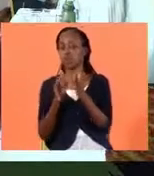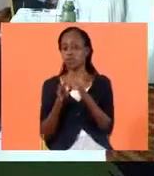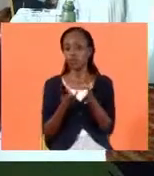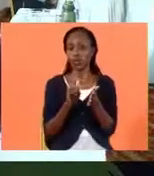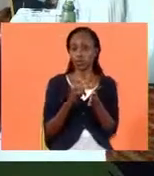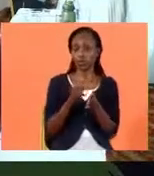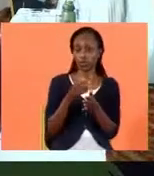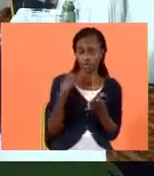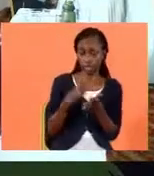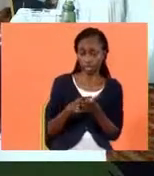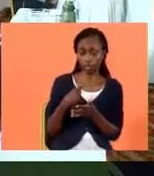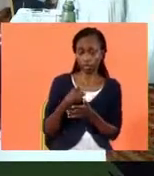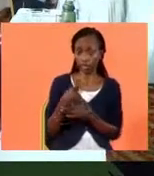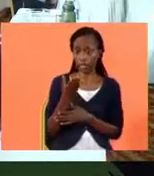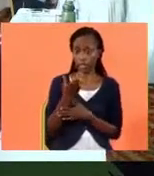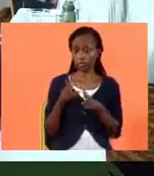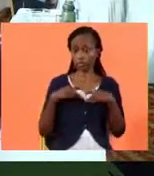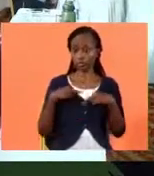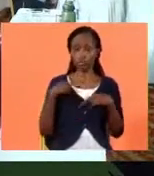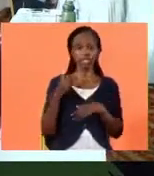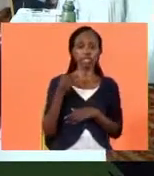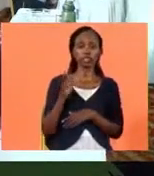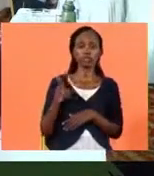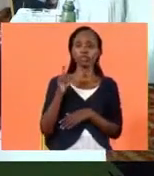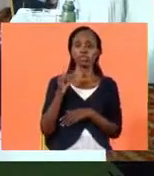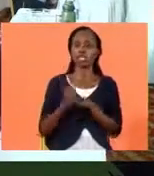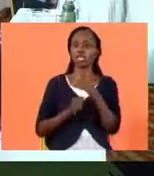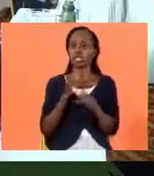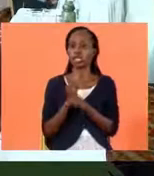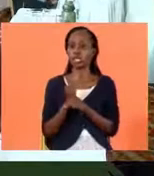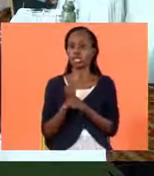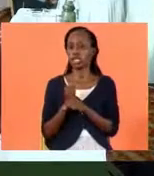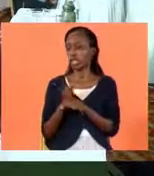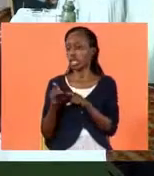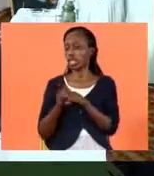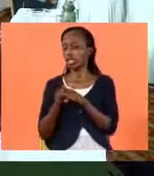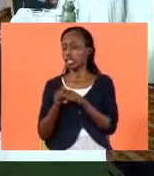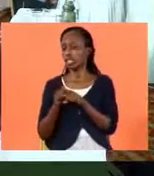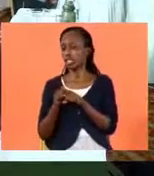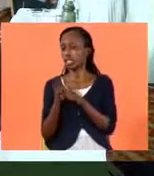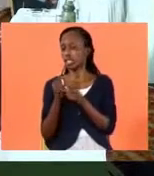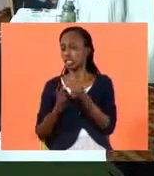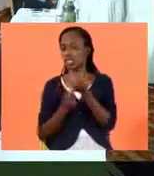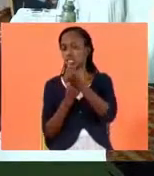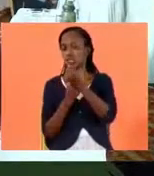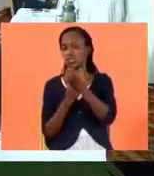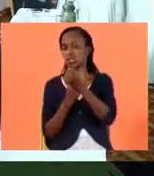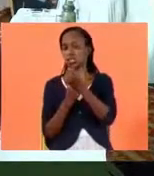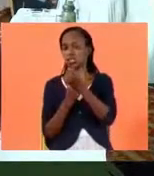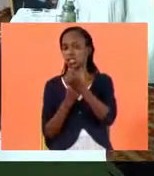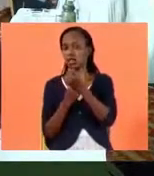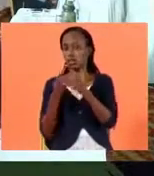that we receive every single year as overseas development assistance, right, as support